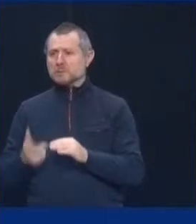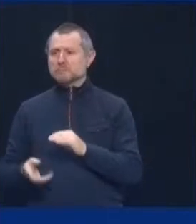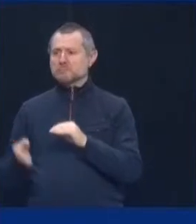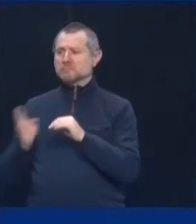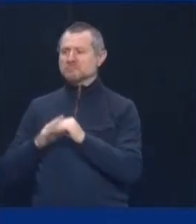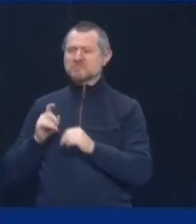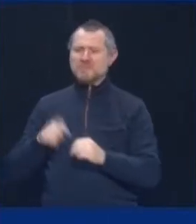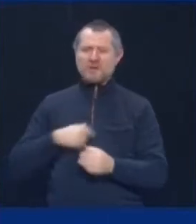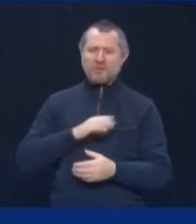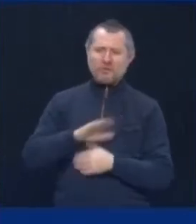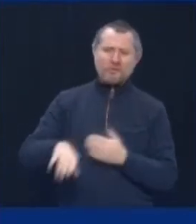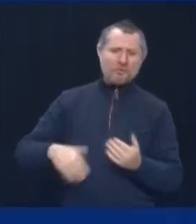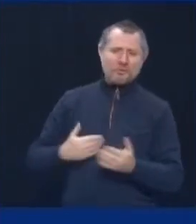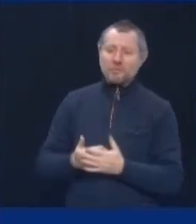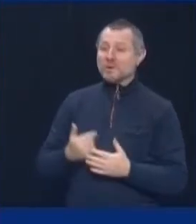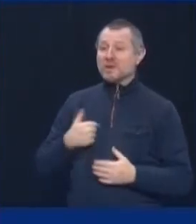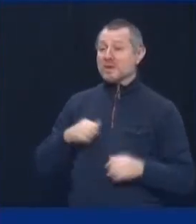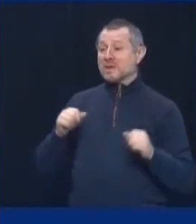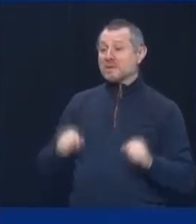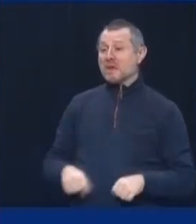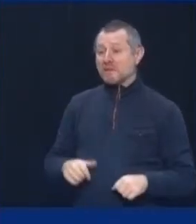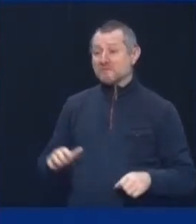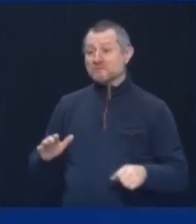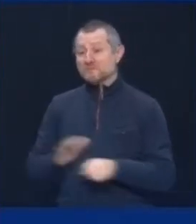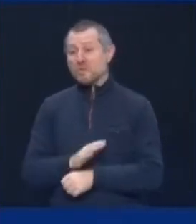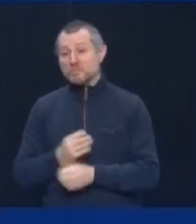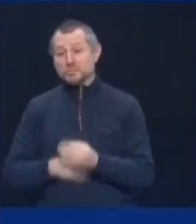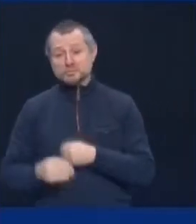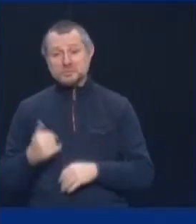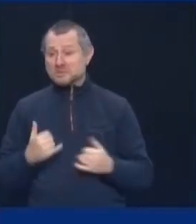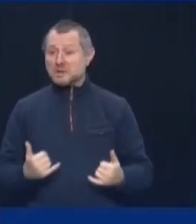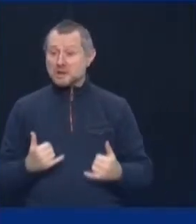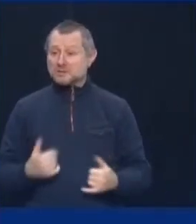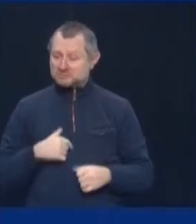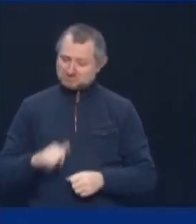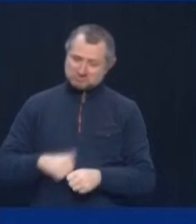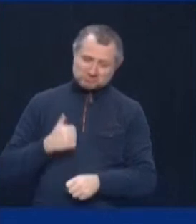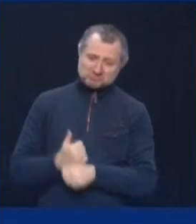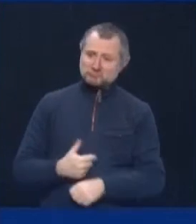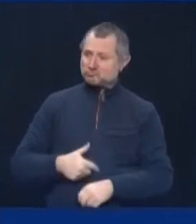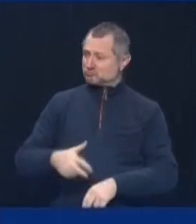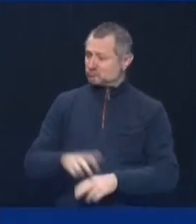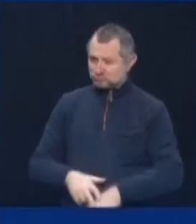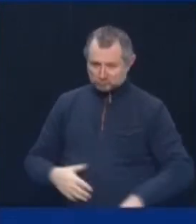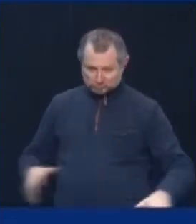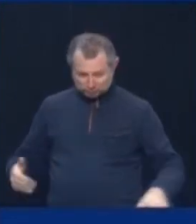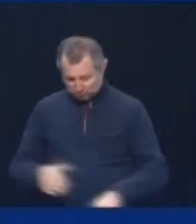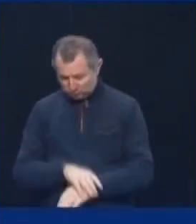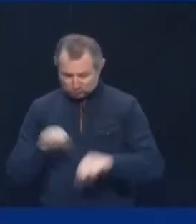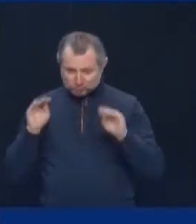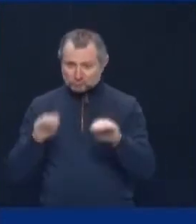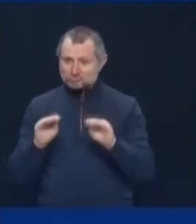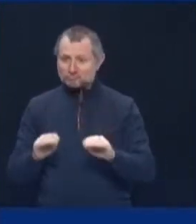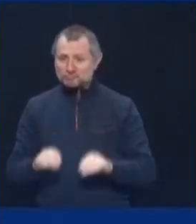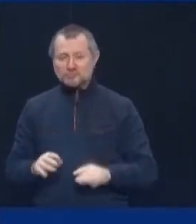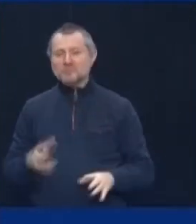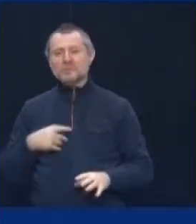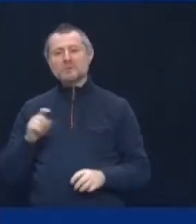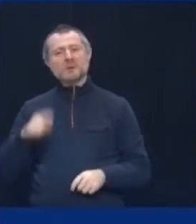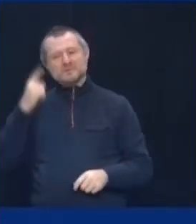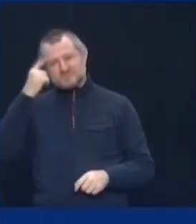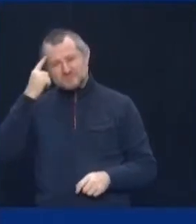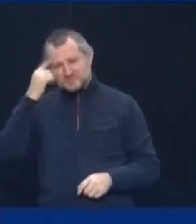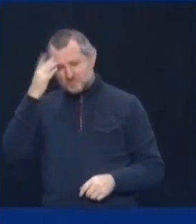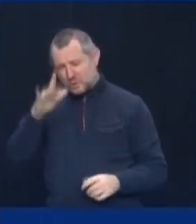do the whole budget right now. I mean, I'm sitting here, I'm ready. But I think it's smarter to do it in February when we have the